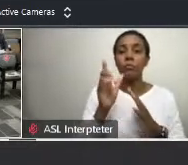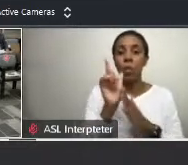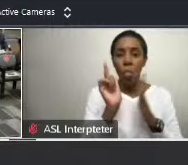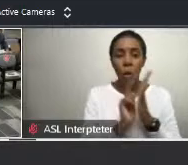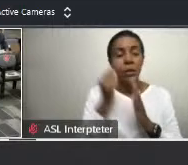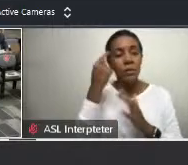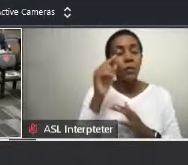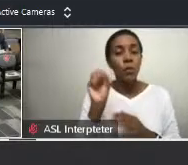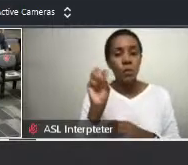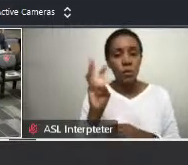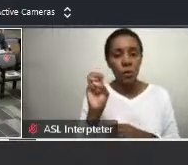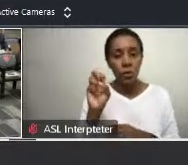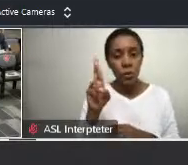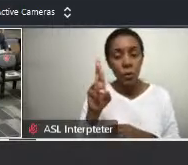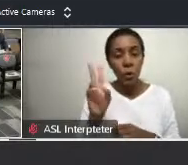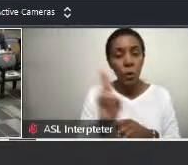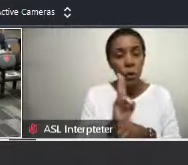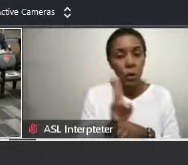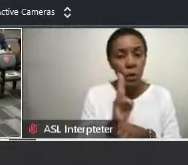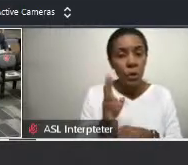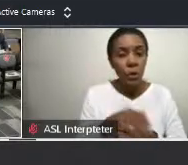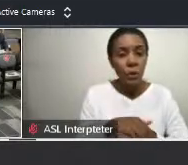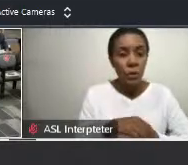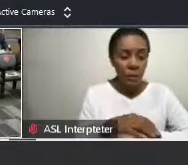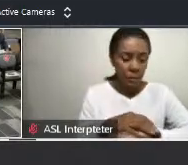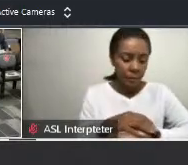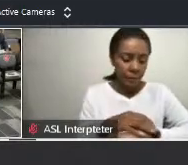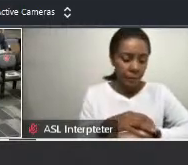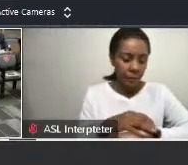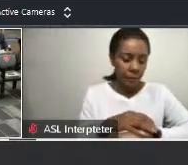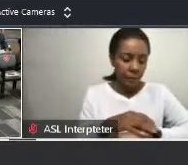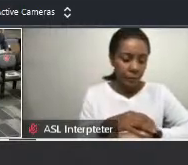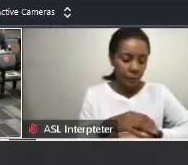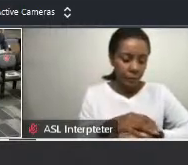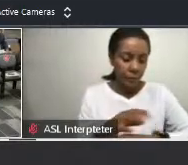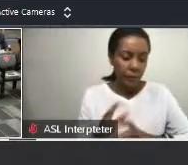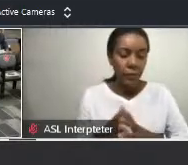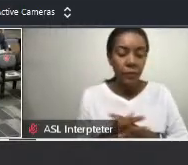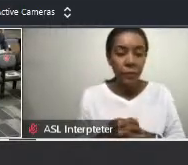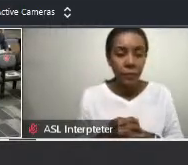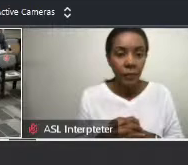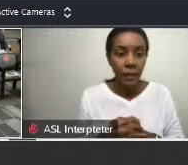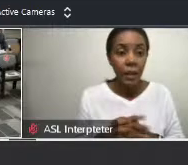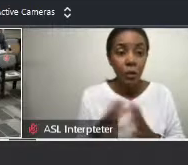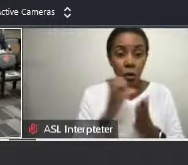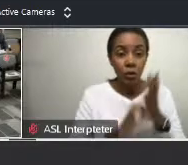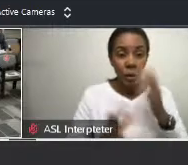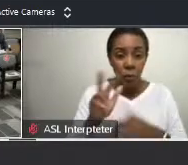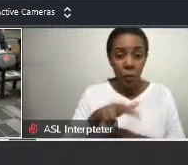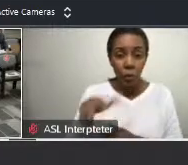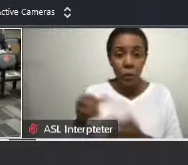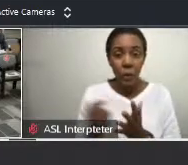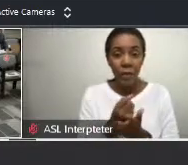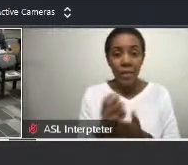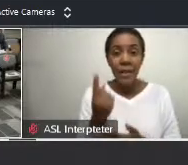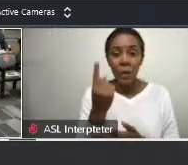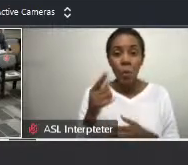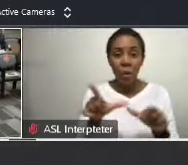did a comprehensive previously enacted ordinances to Chapter 23. So everything's in one location again.